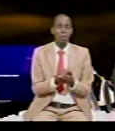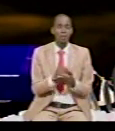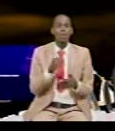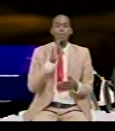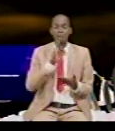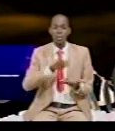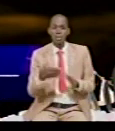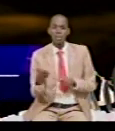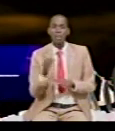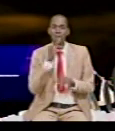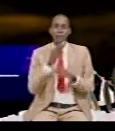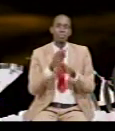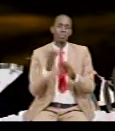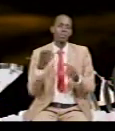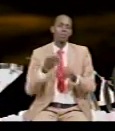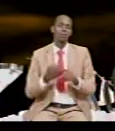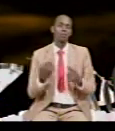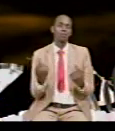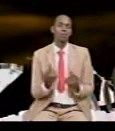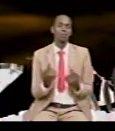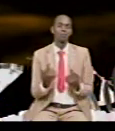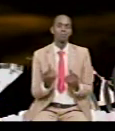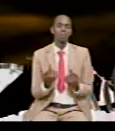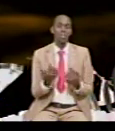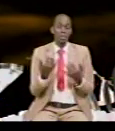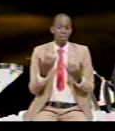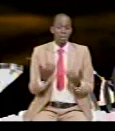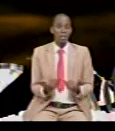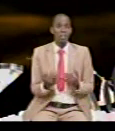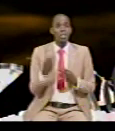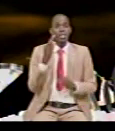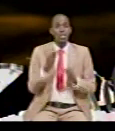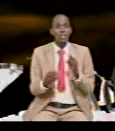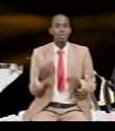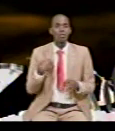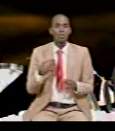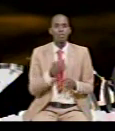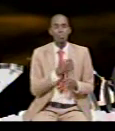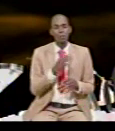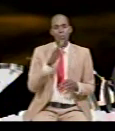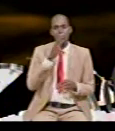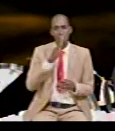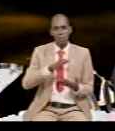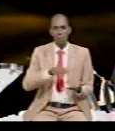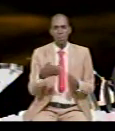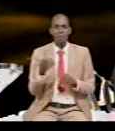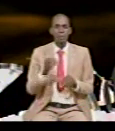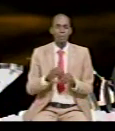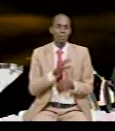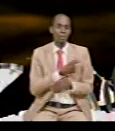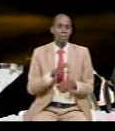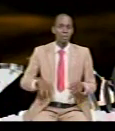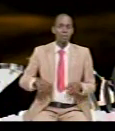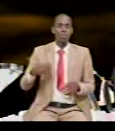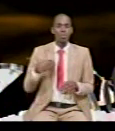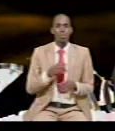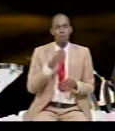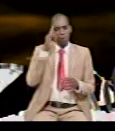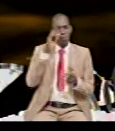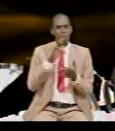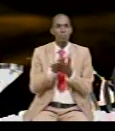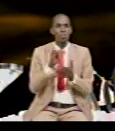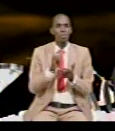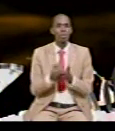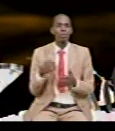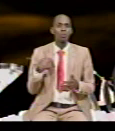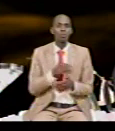from sin. Now, if we be dead with Christ, we believe that we shall